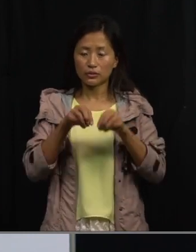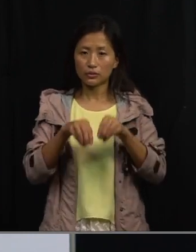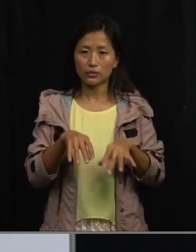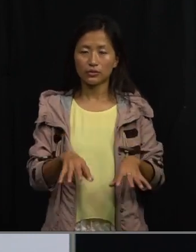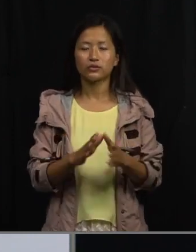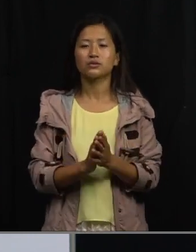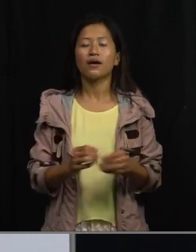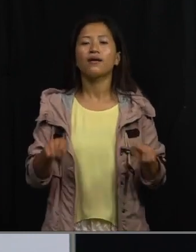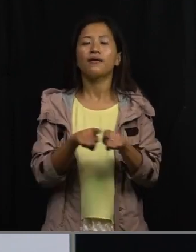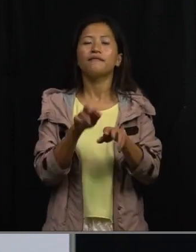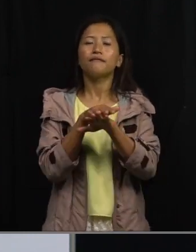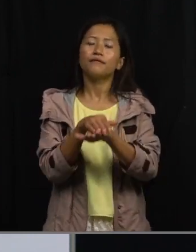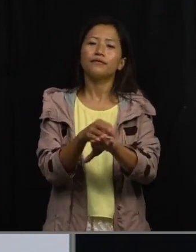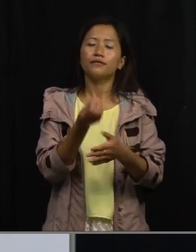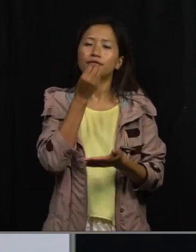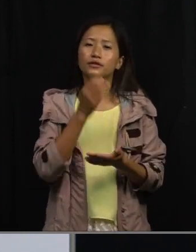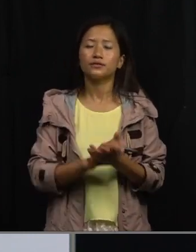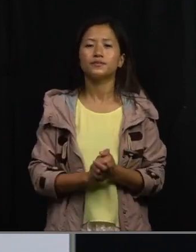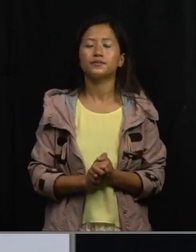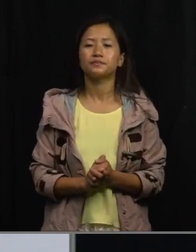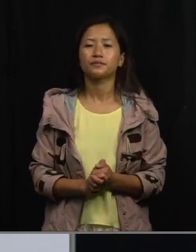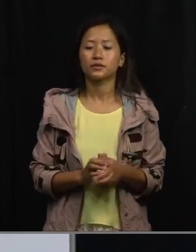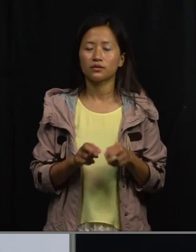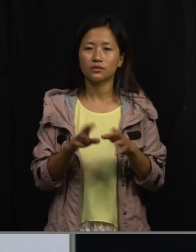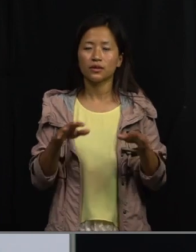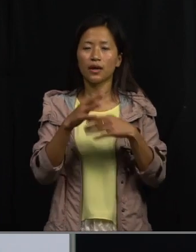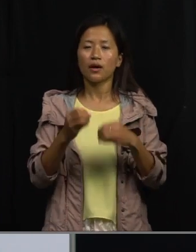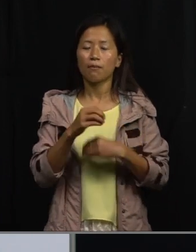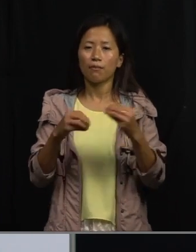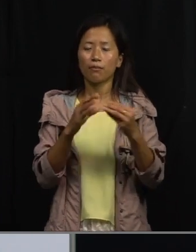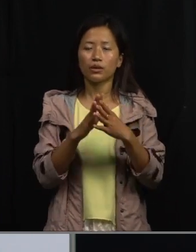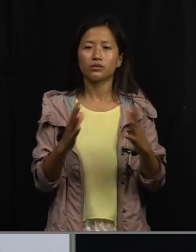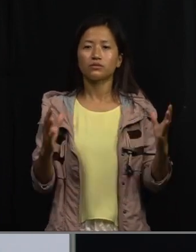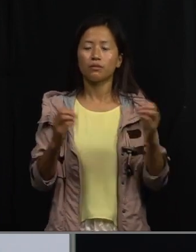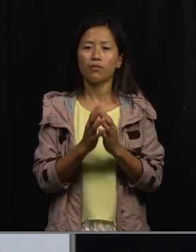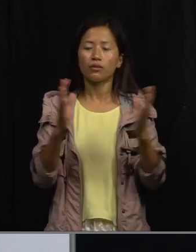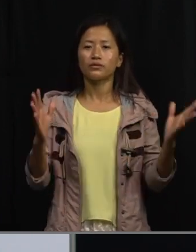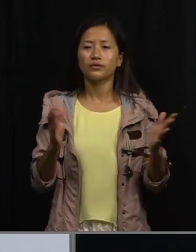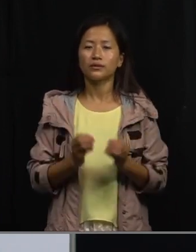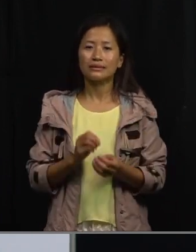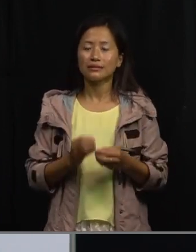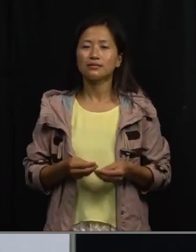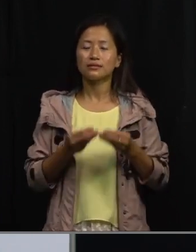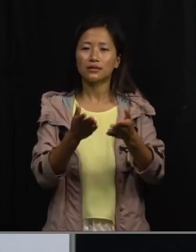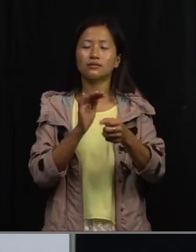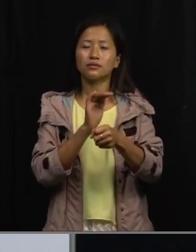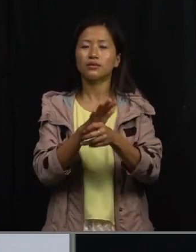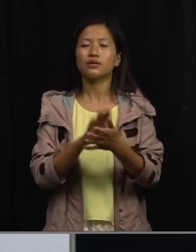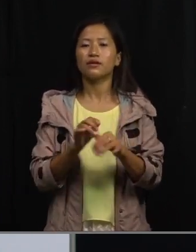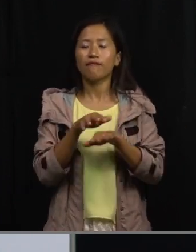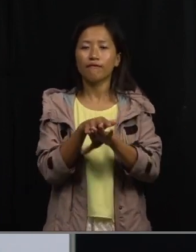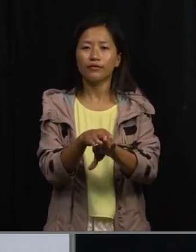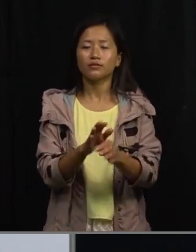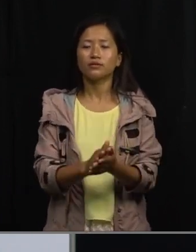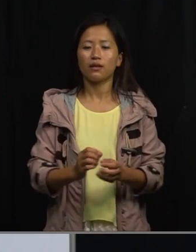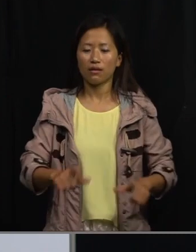ate fish. And it is believed that there is an abundant supply of freshly caught fish. And the life of